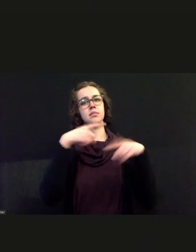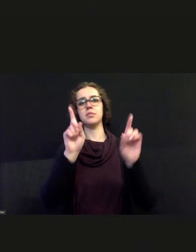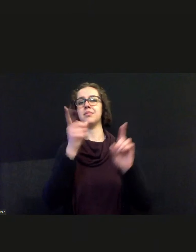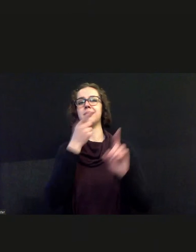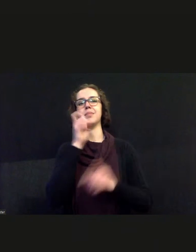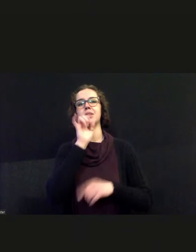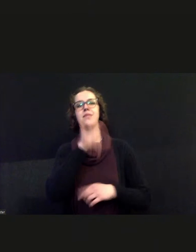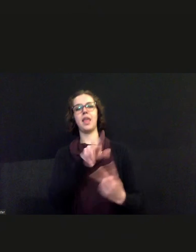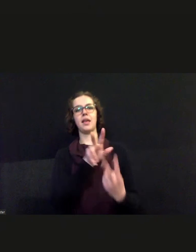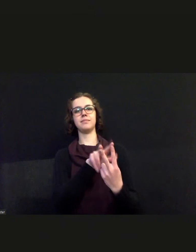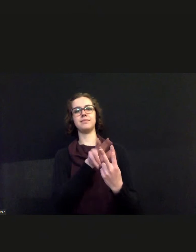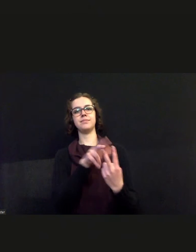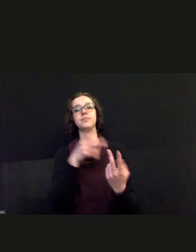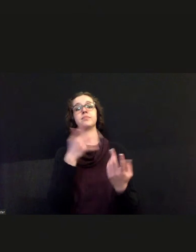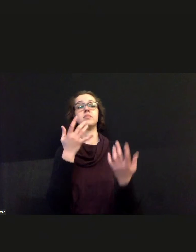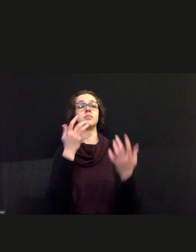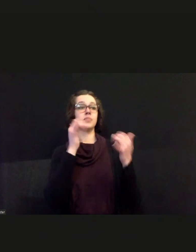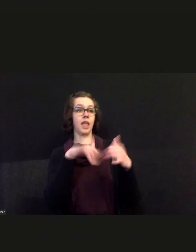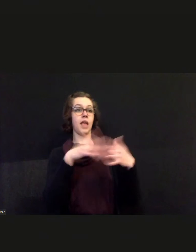step aside for the